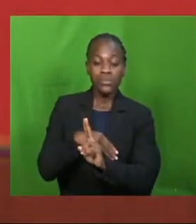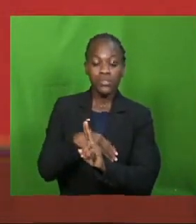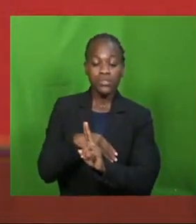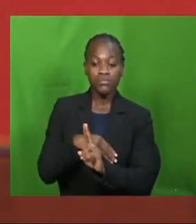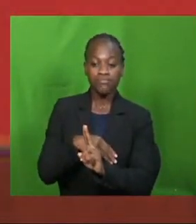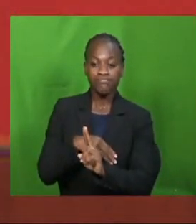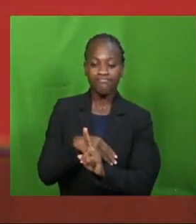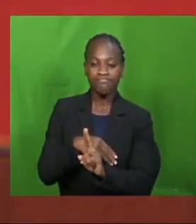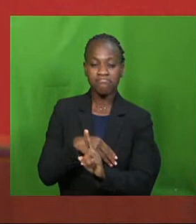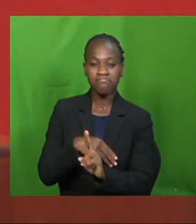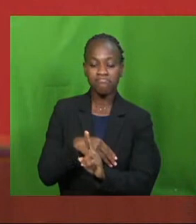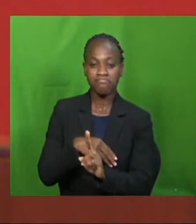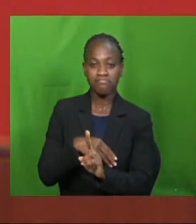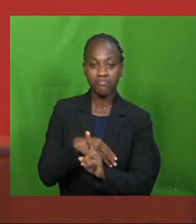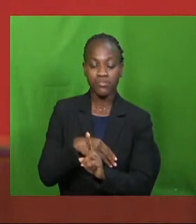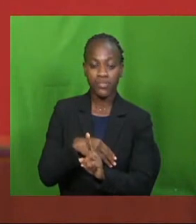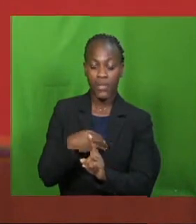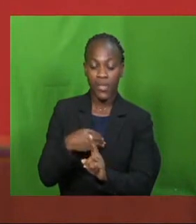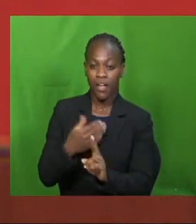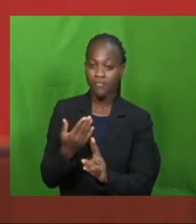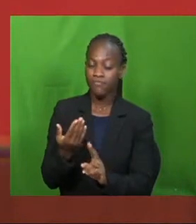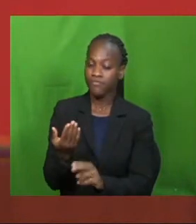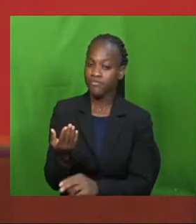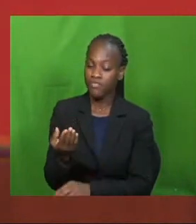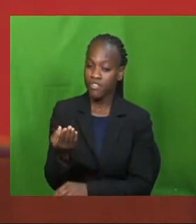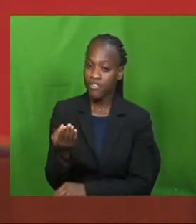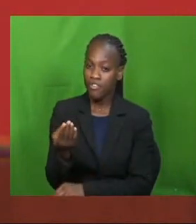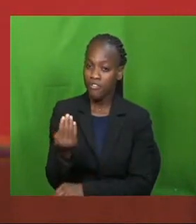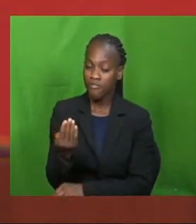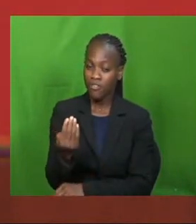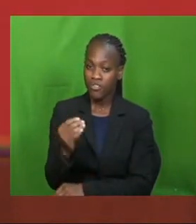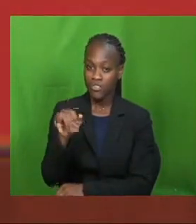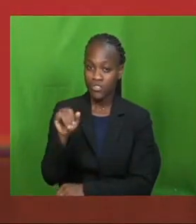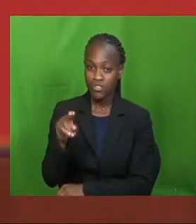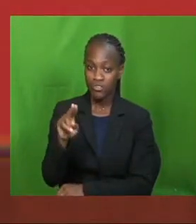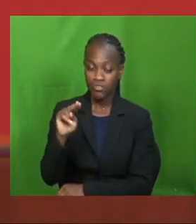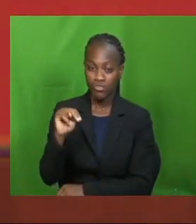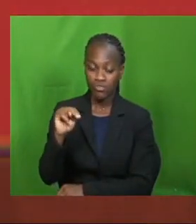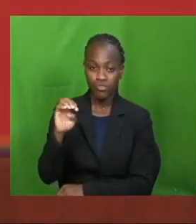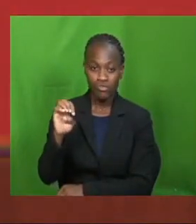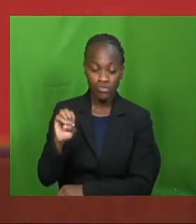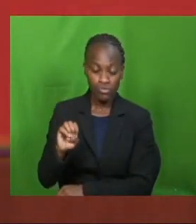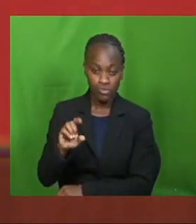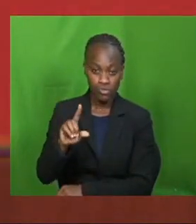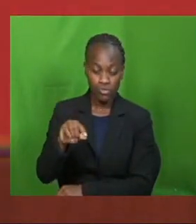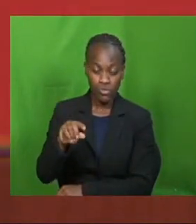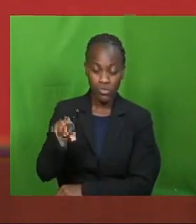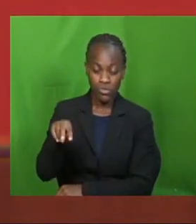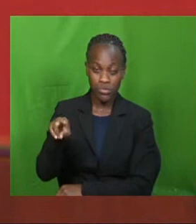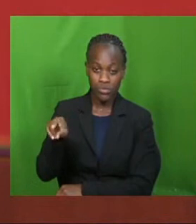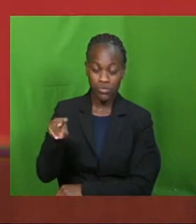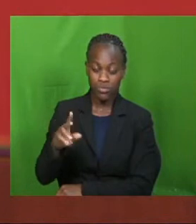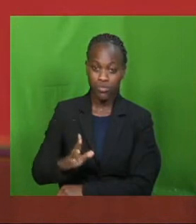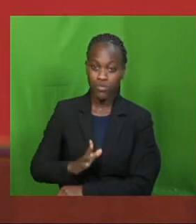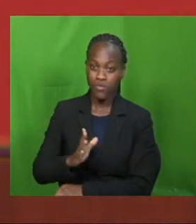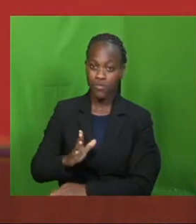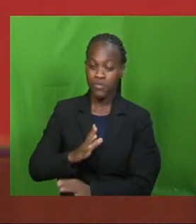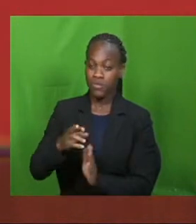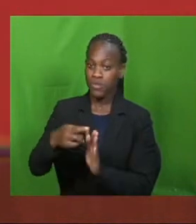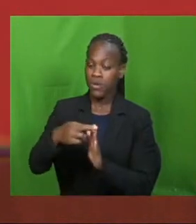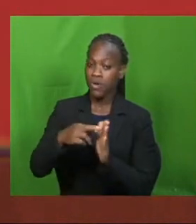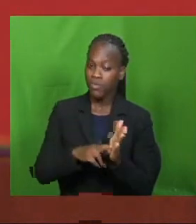we have the 14th June 2022 edition of the official report.